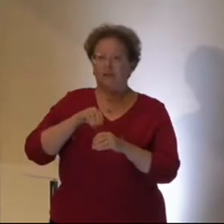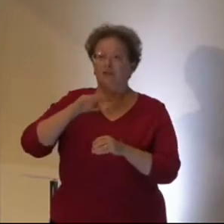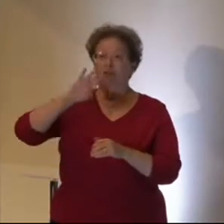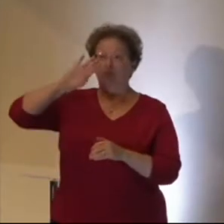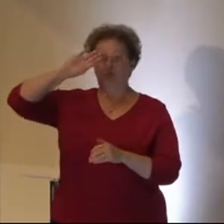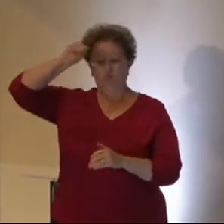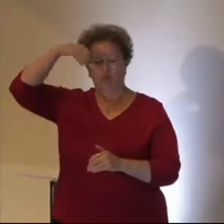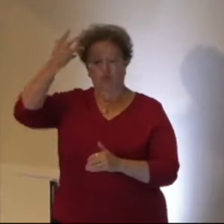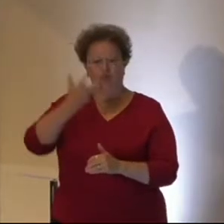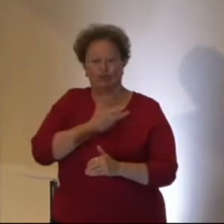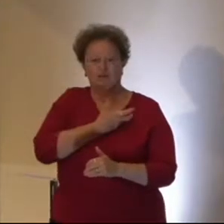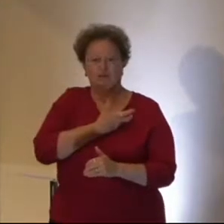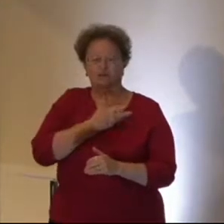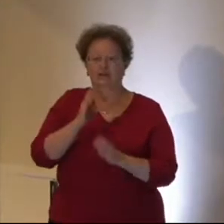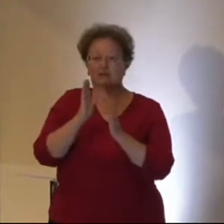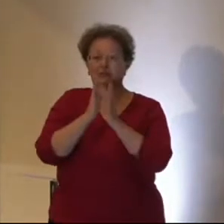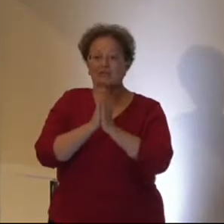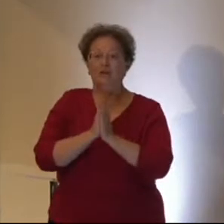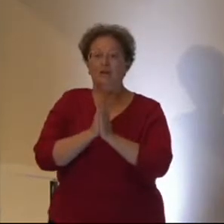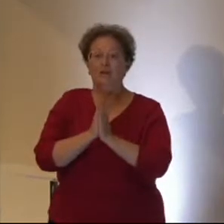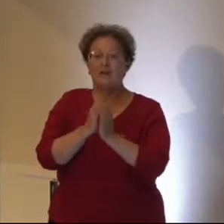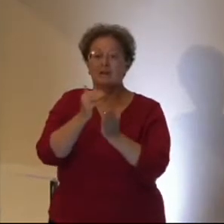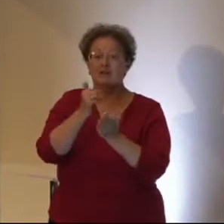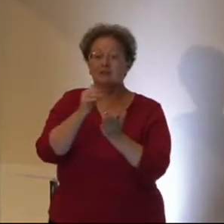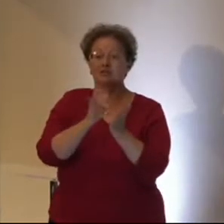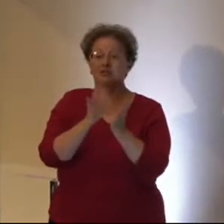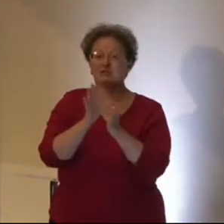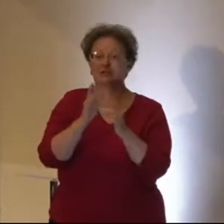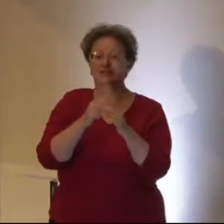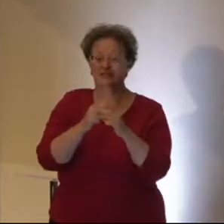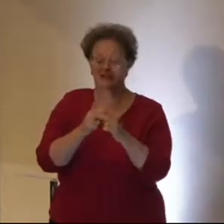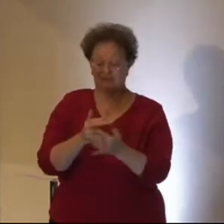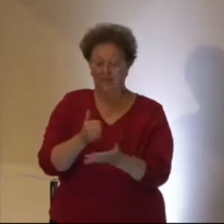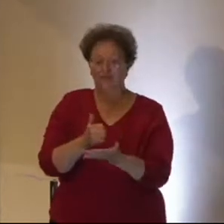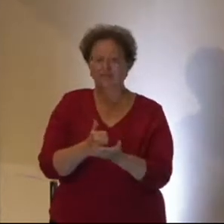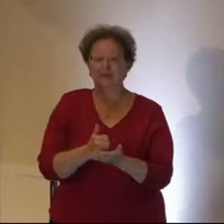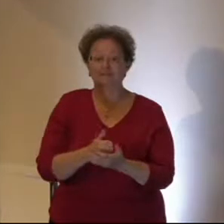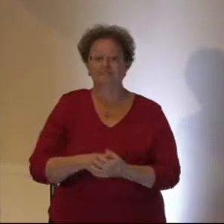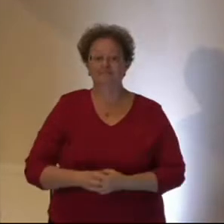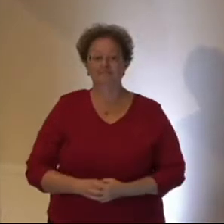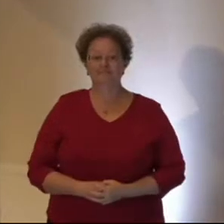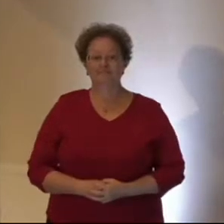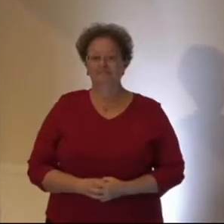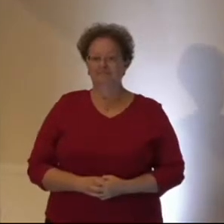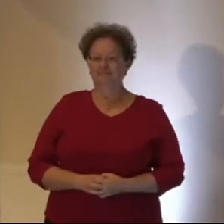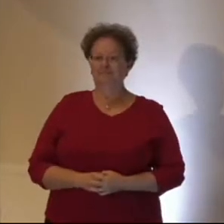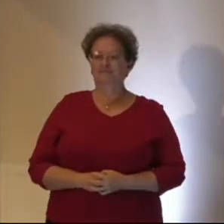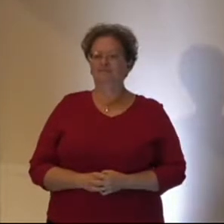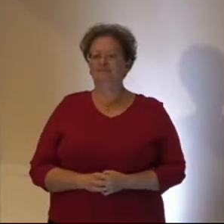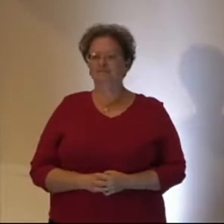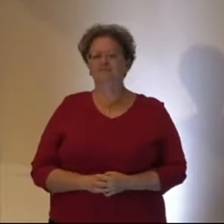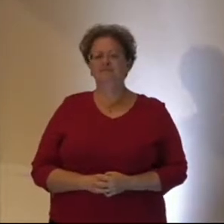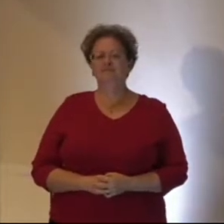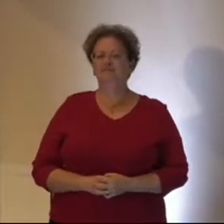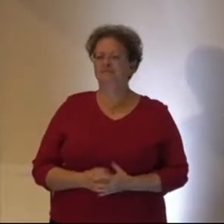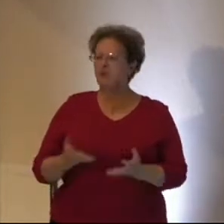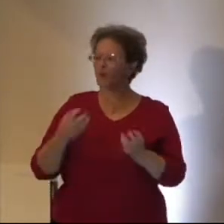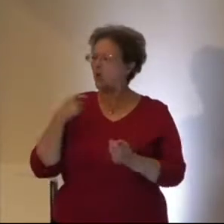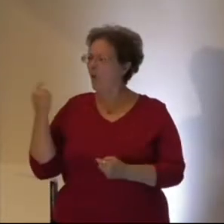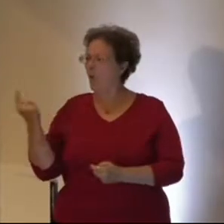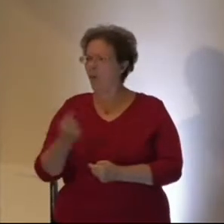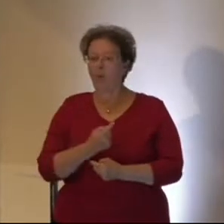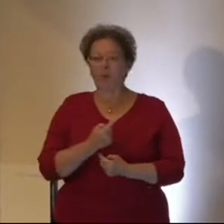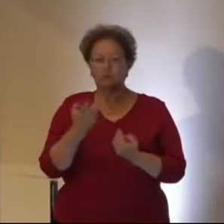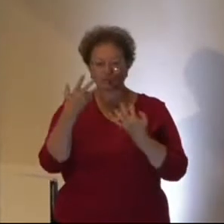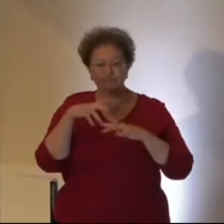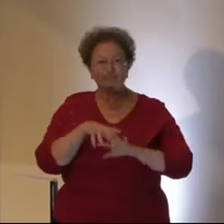pray. Amen. Well, since it's Reformation Day, we need a little Reformation participation here. So here's